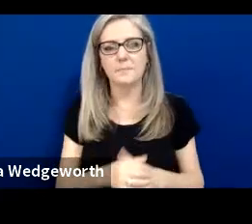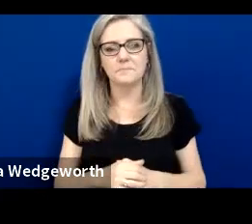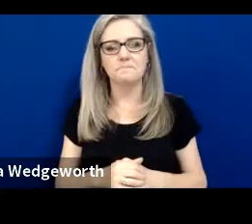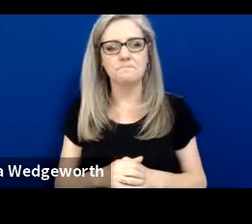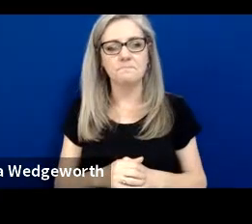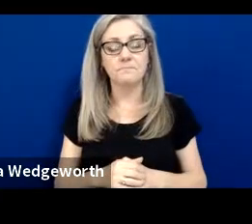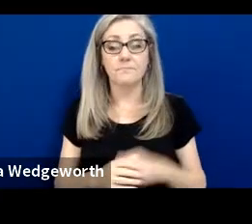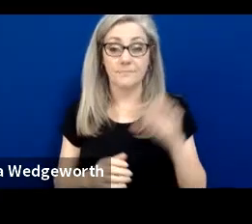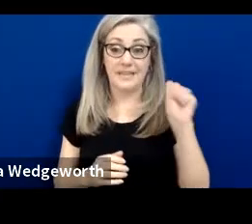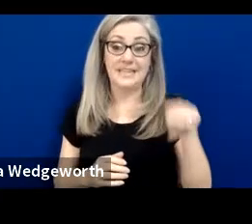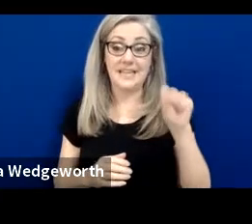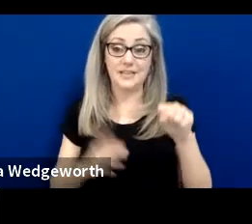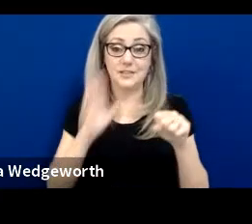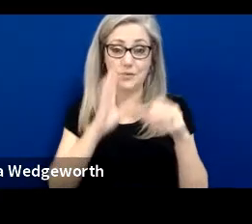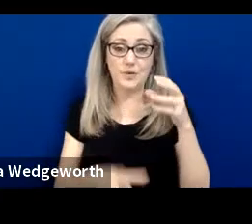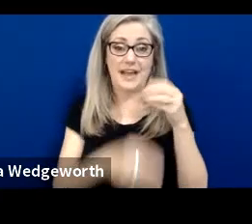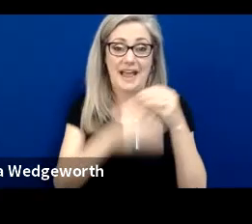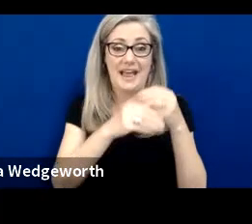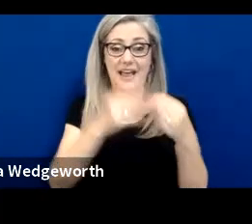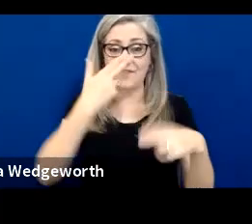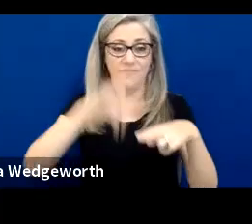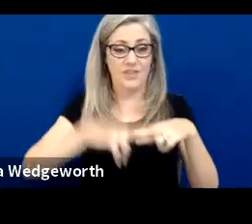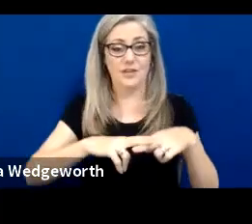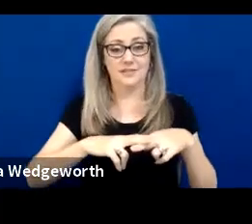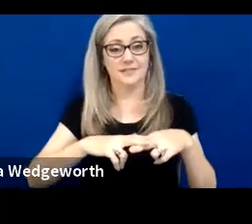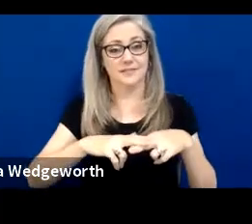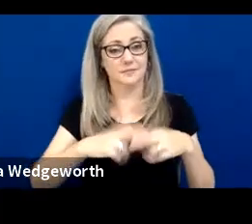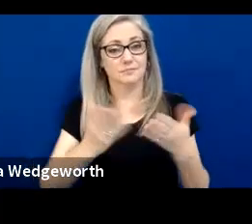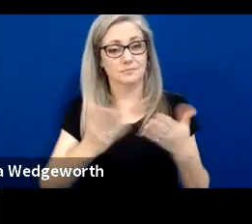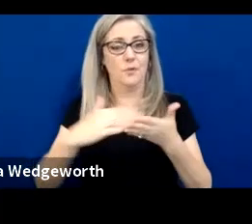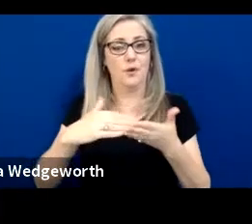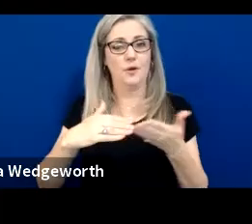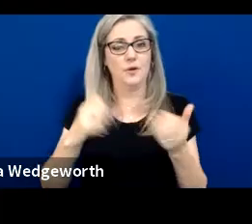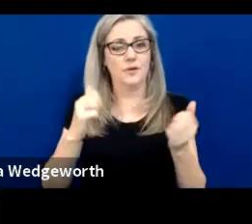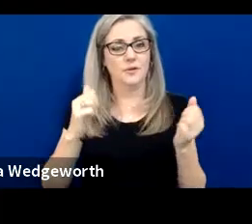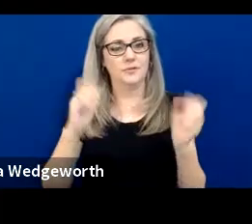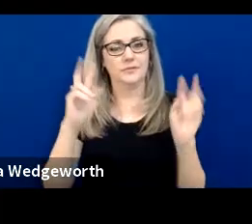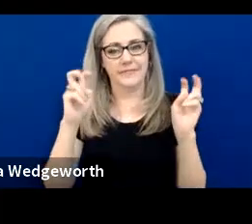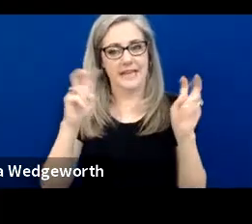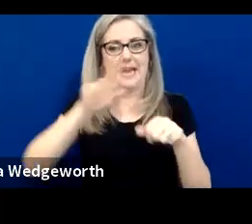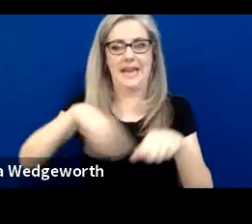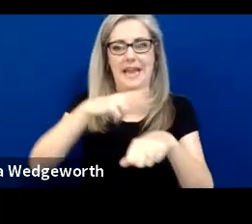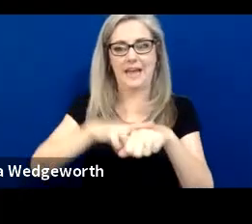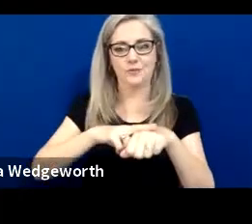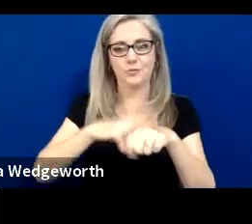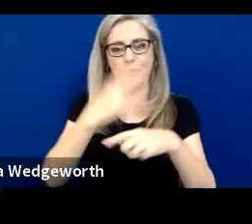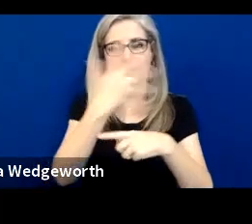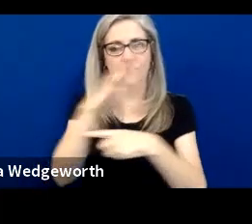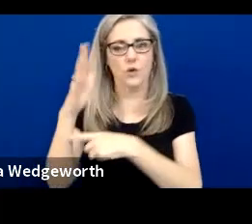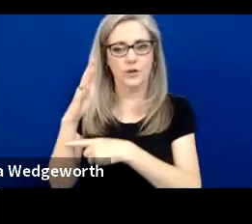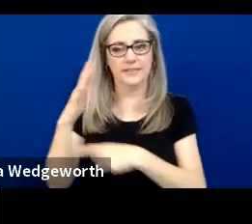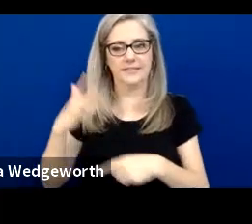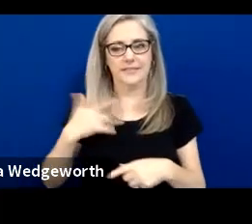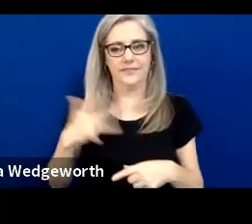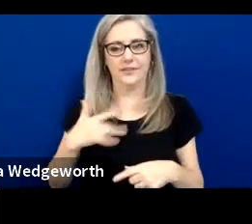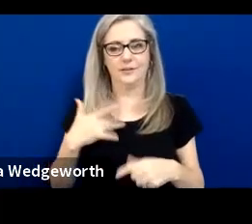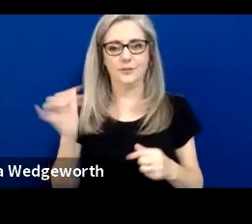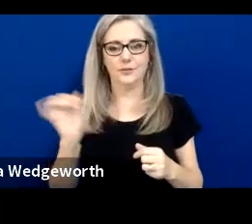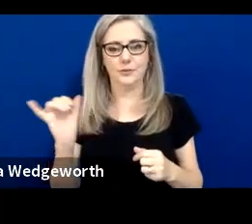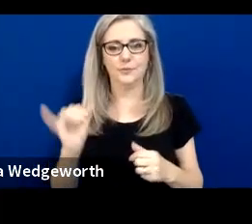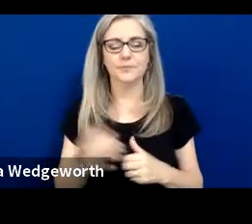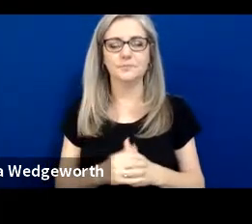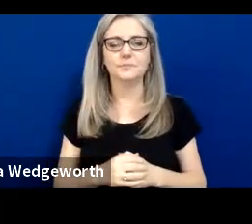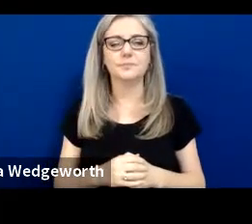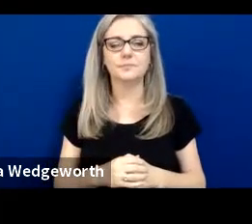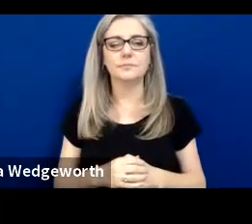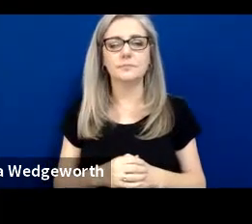Yeah, definitely would add like a fun element, and again with that naturalized foresty feel too as well. So